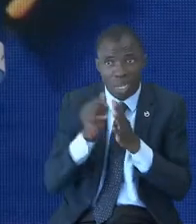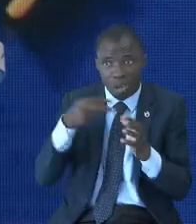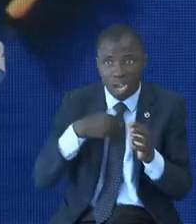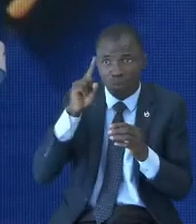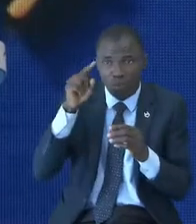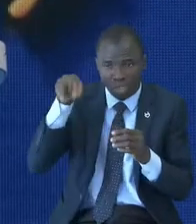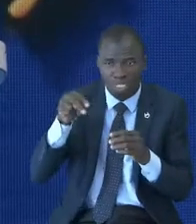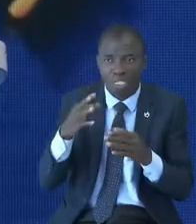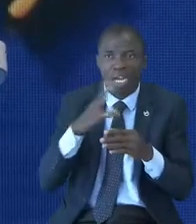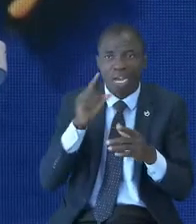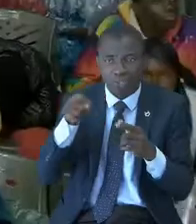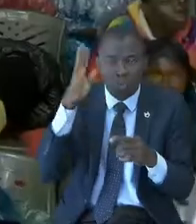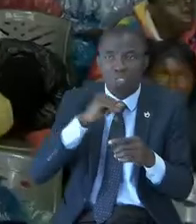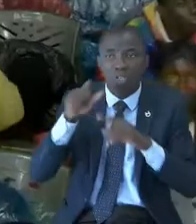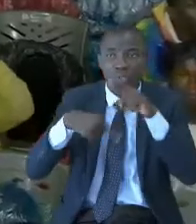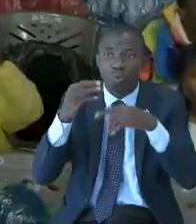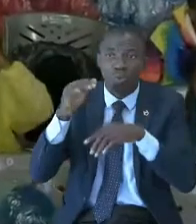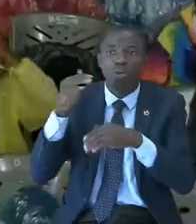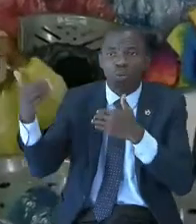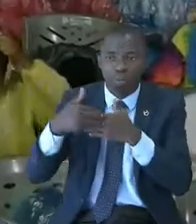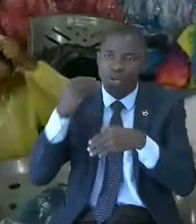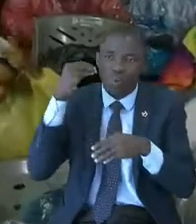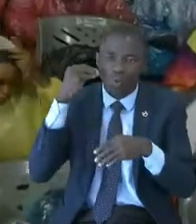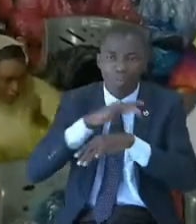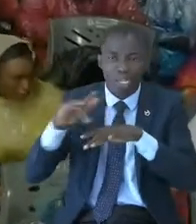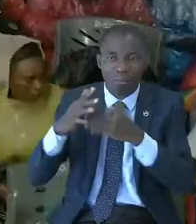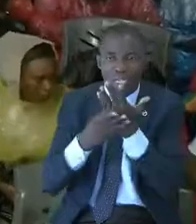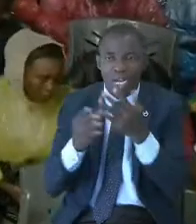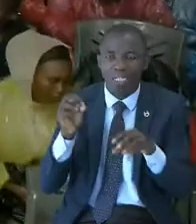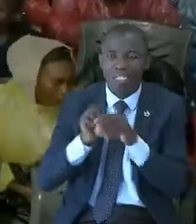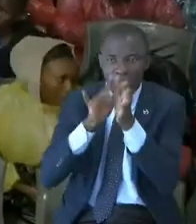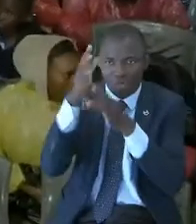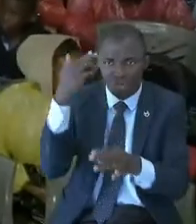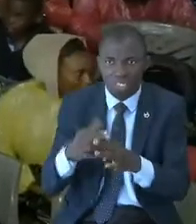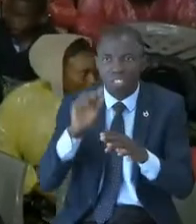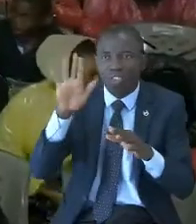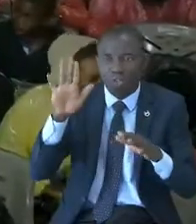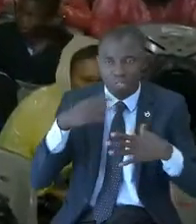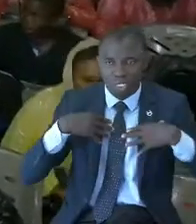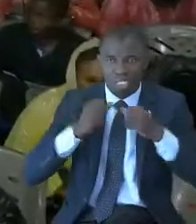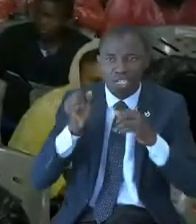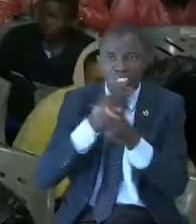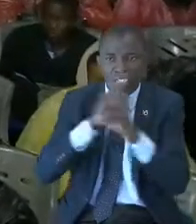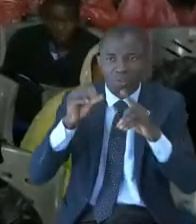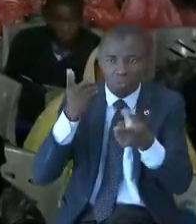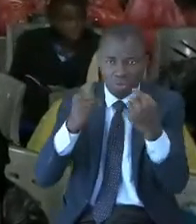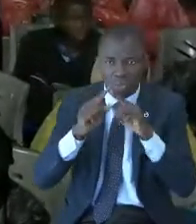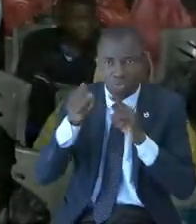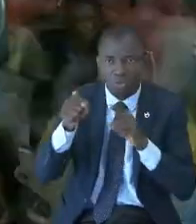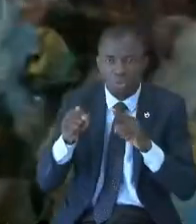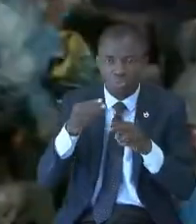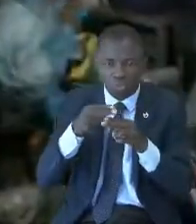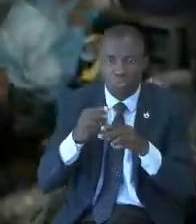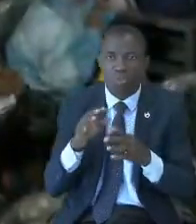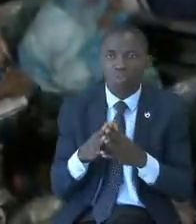go empty-handed. Your healing, deliverance will come to you today. Counselor, thank you and